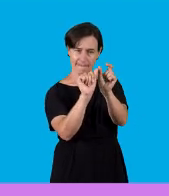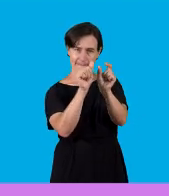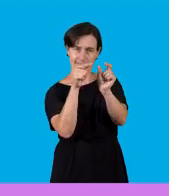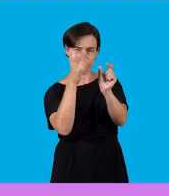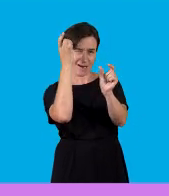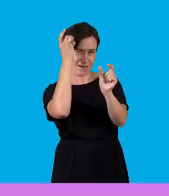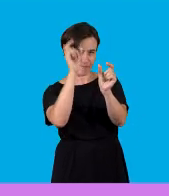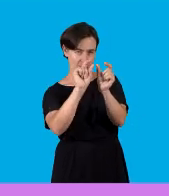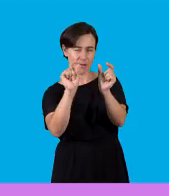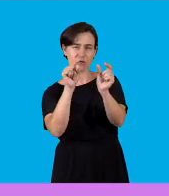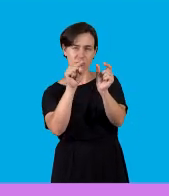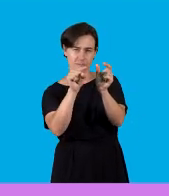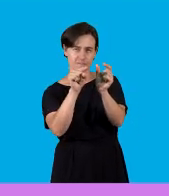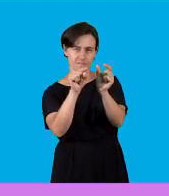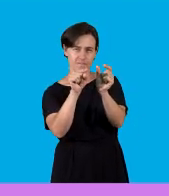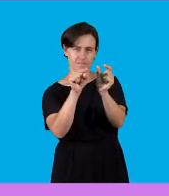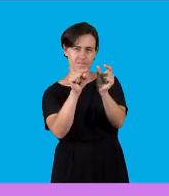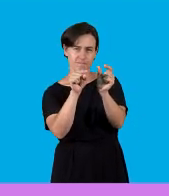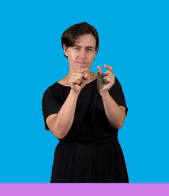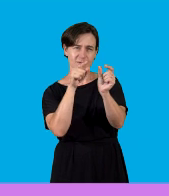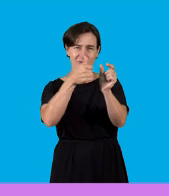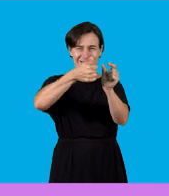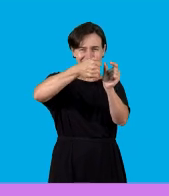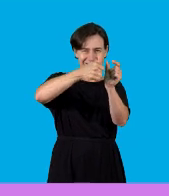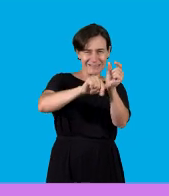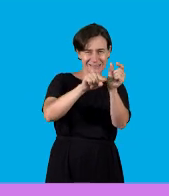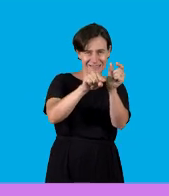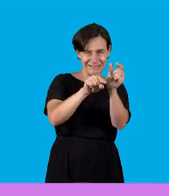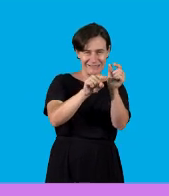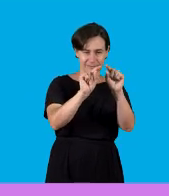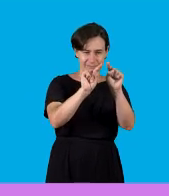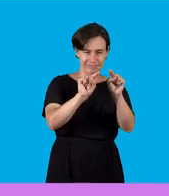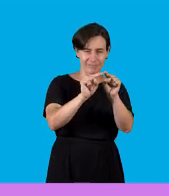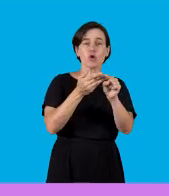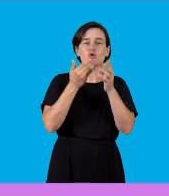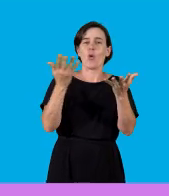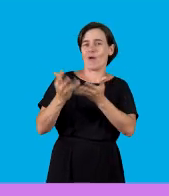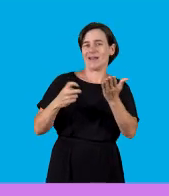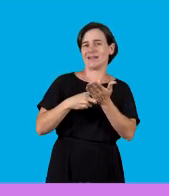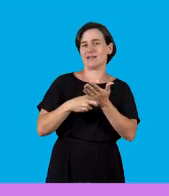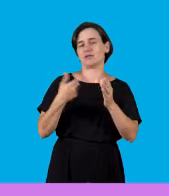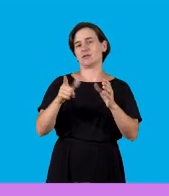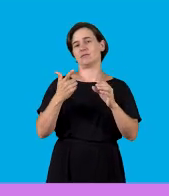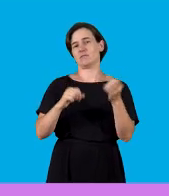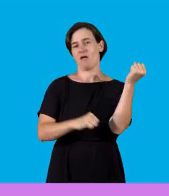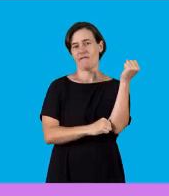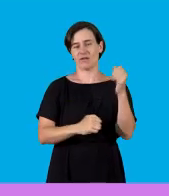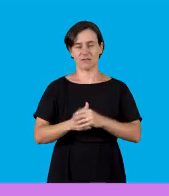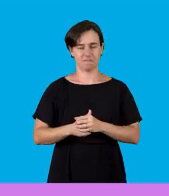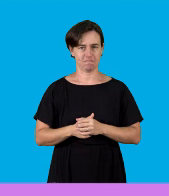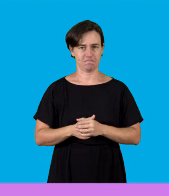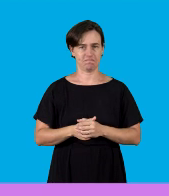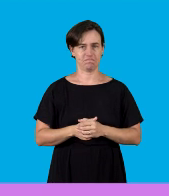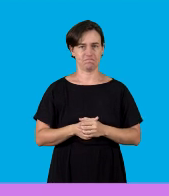point. Then that part with a piece of papers there, it indicates the ticket office. Then we've got all the